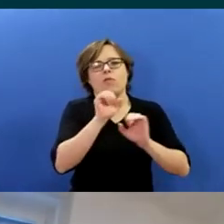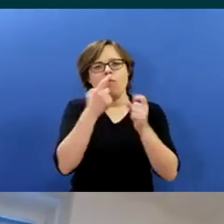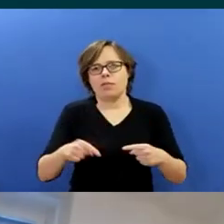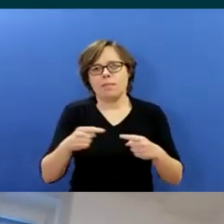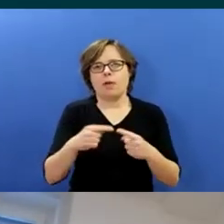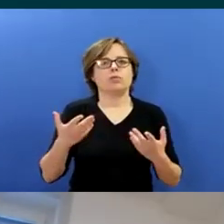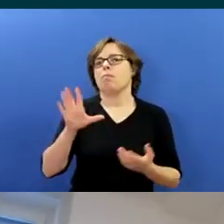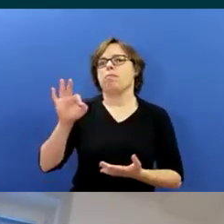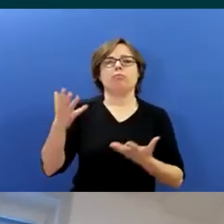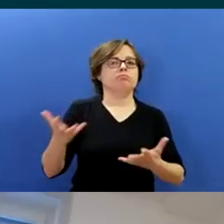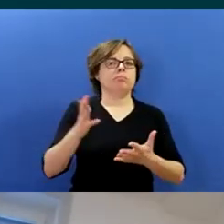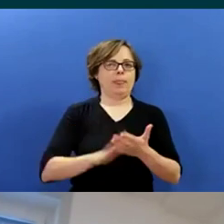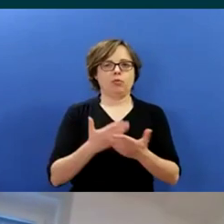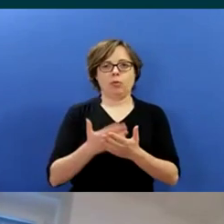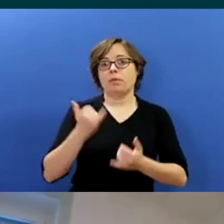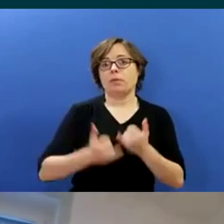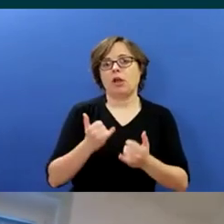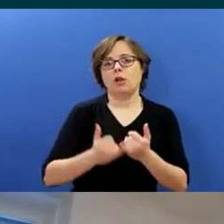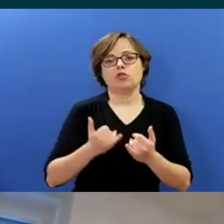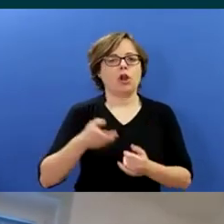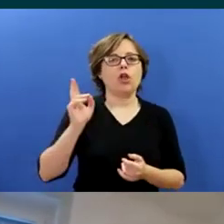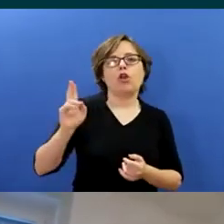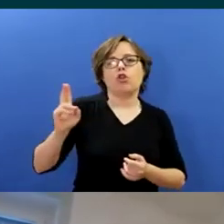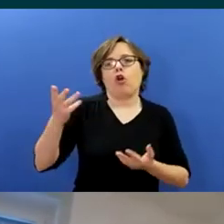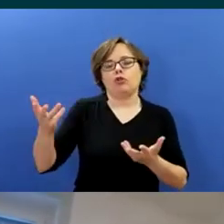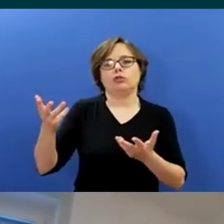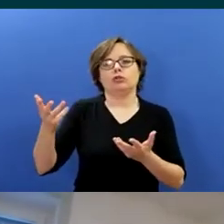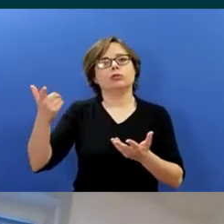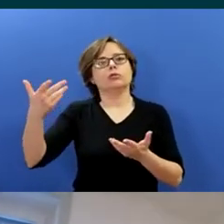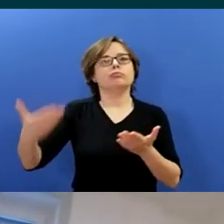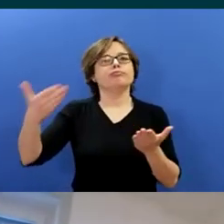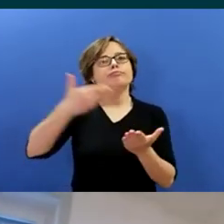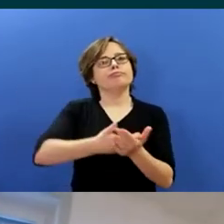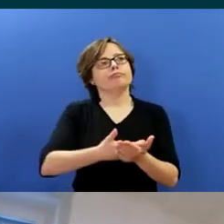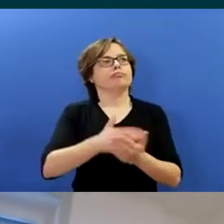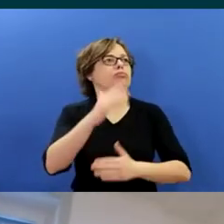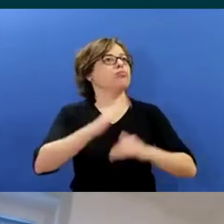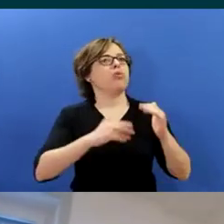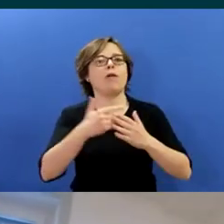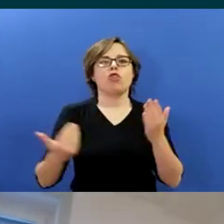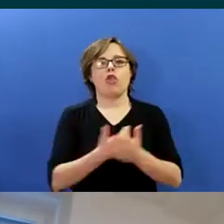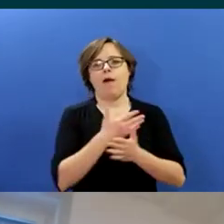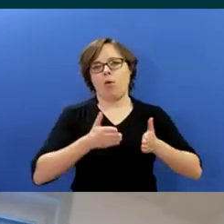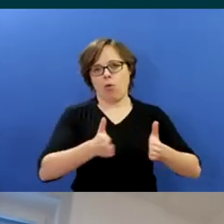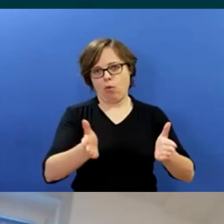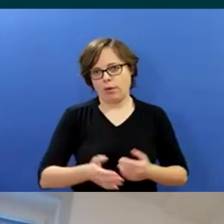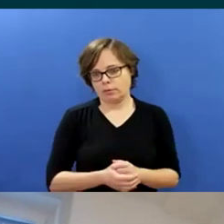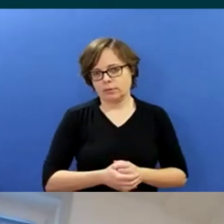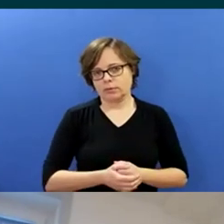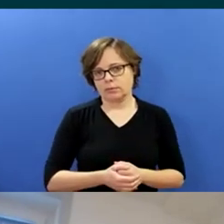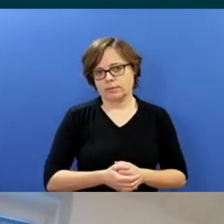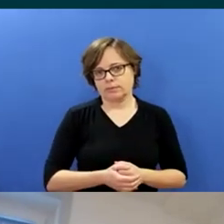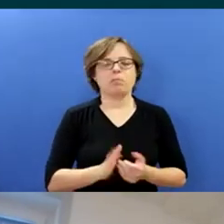someone proposes to construct a new street, for example, for bicycles,